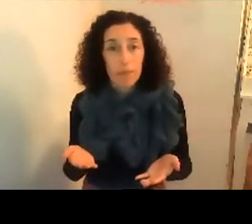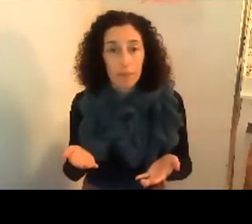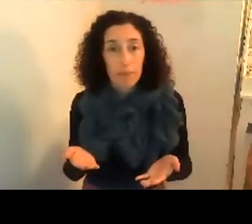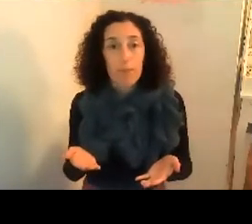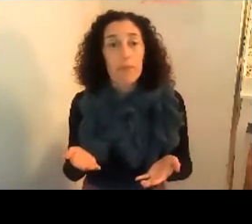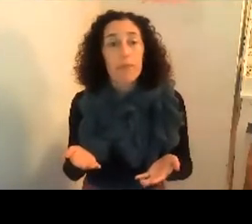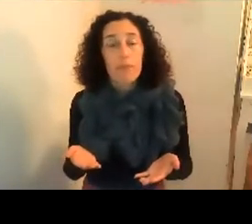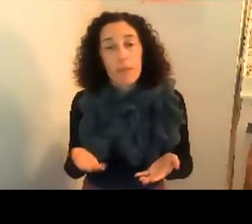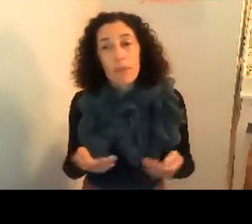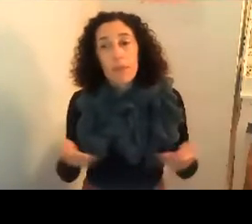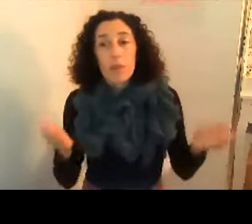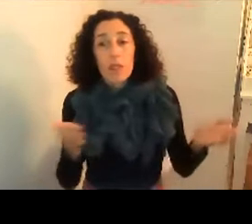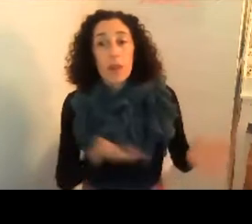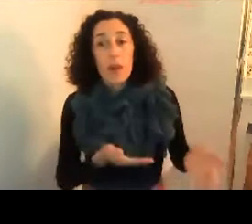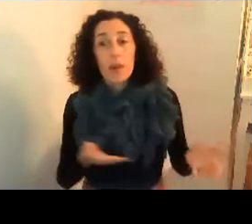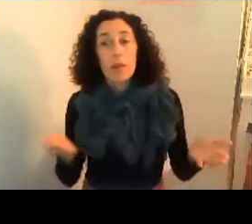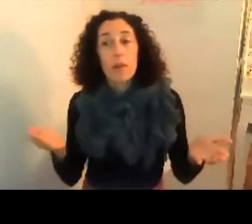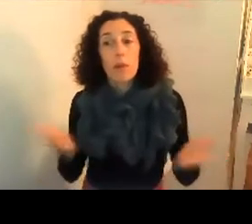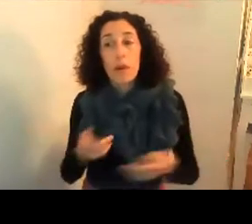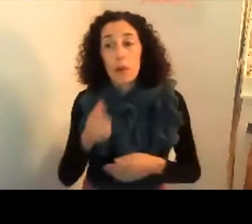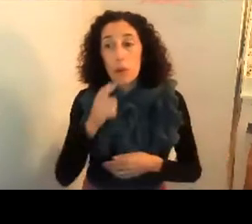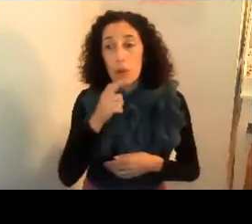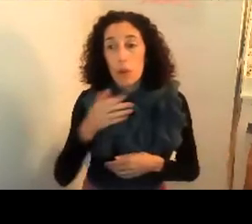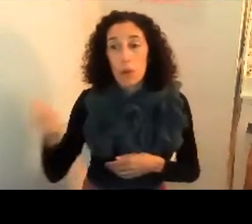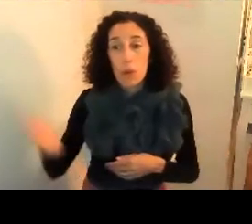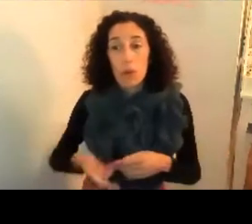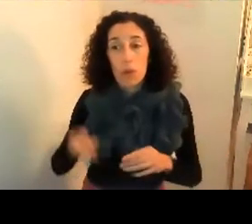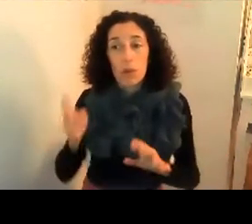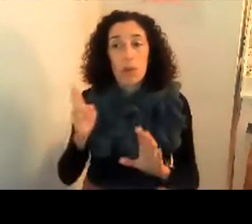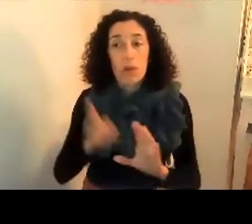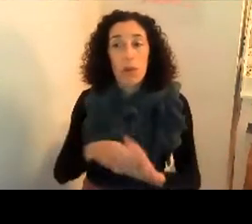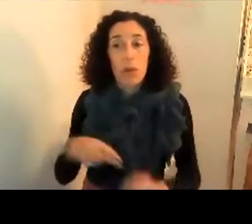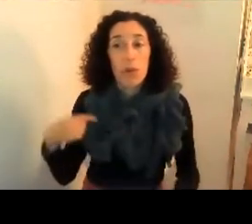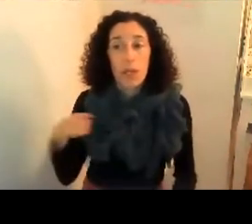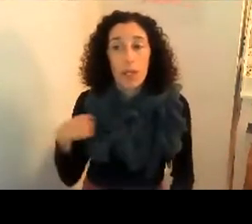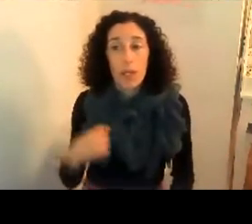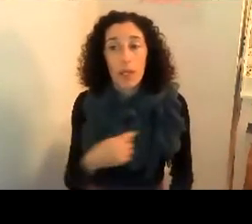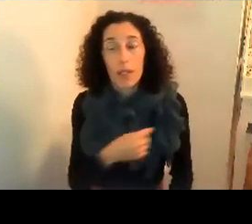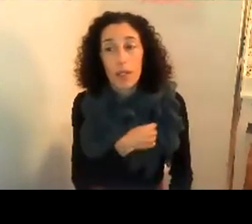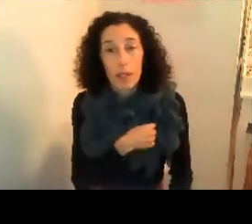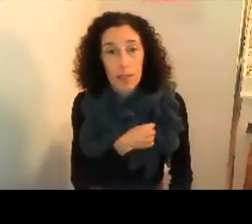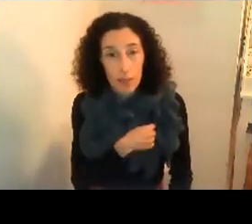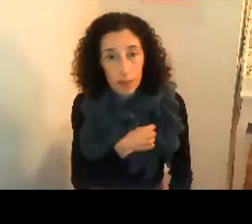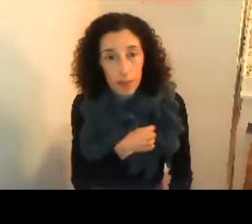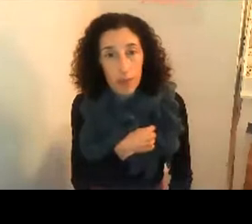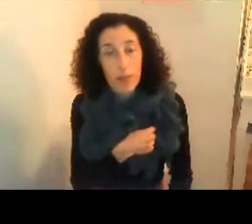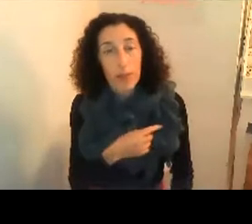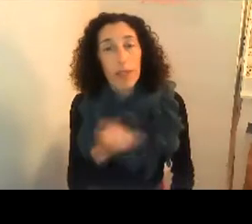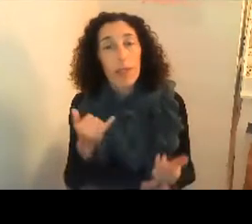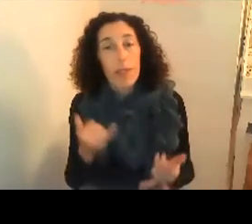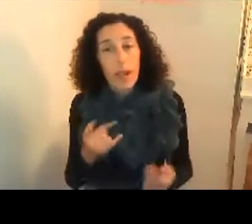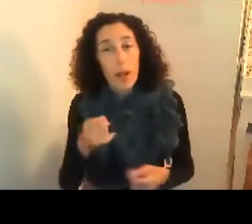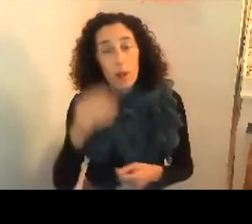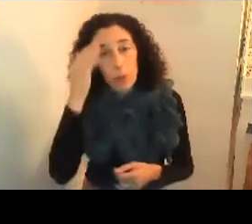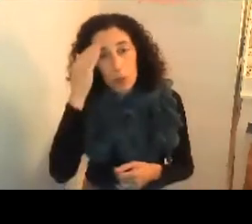Welcome to everyone who's joining us. I won't say too much more about what's grounding us here because you've heard that, but I was